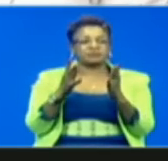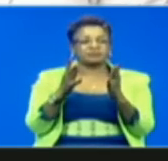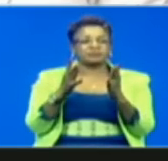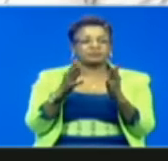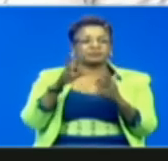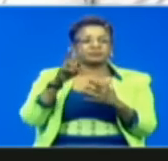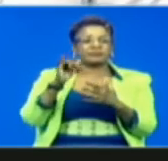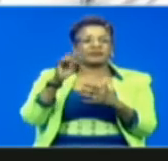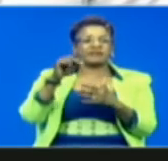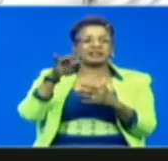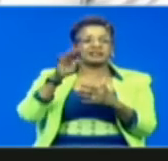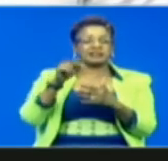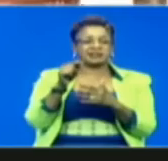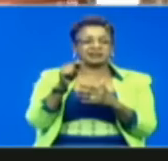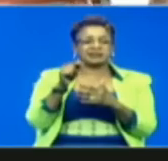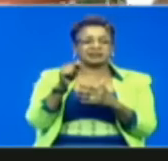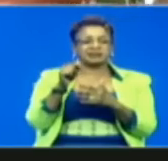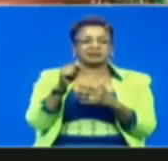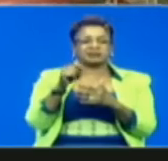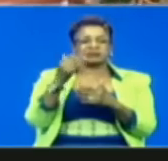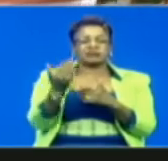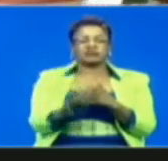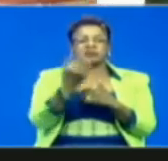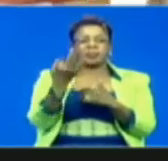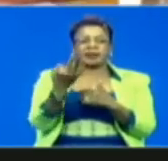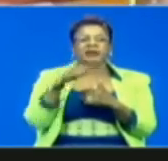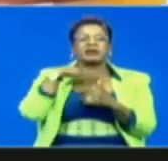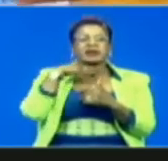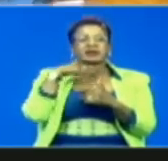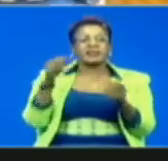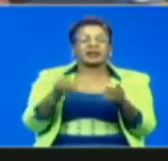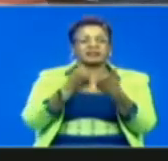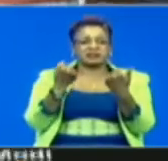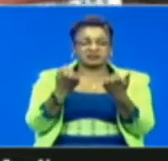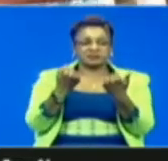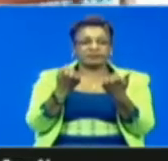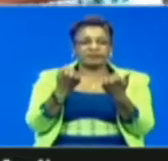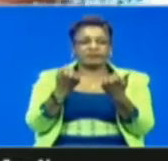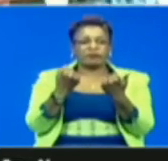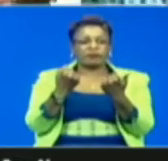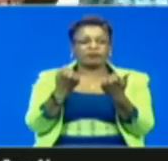Vincent Wekesa lost three children in the tragic accident.